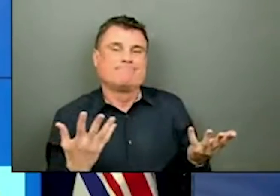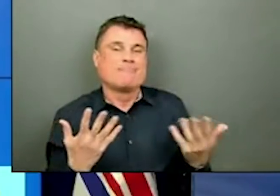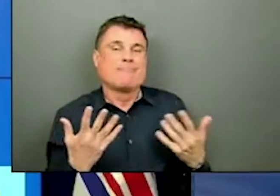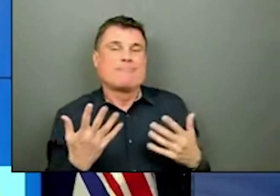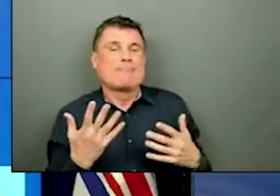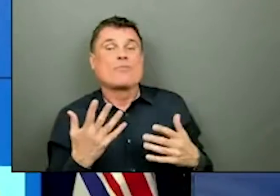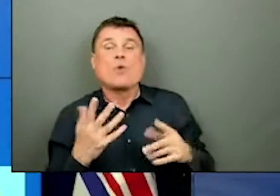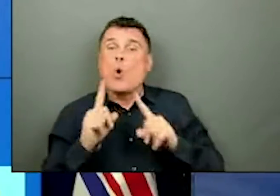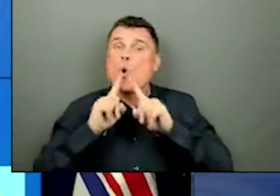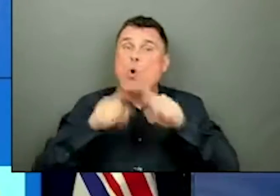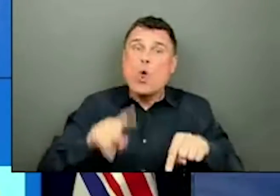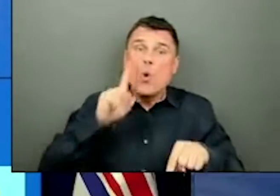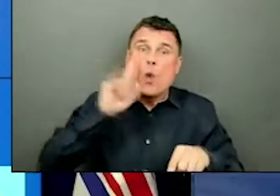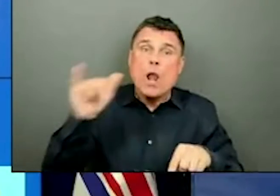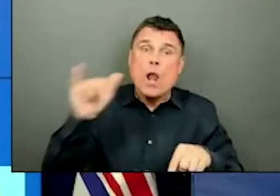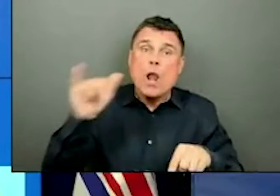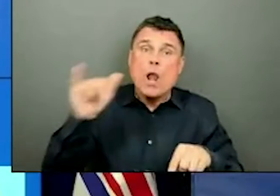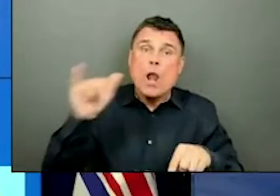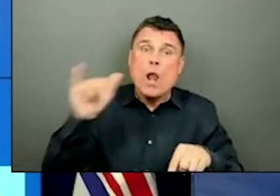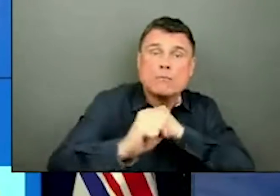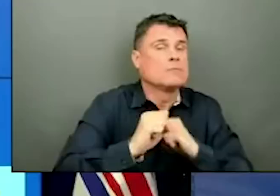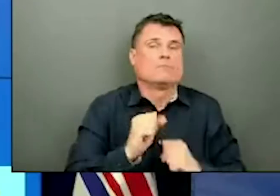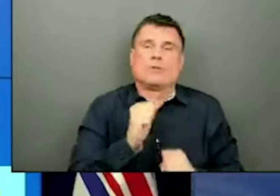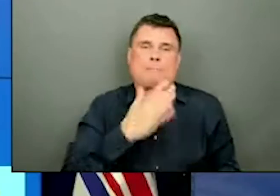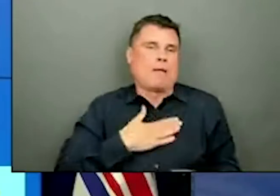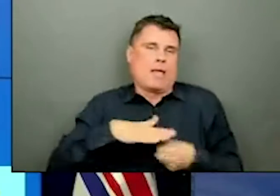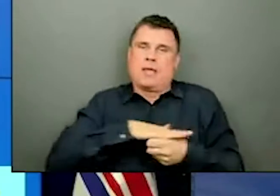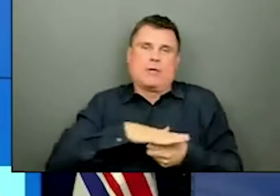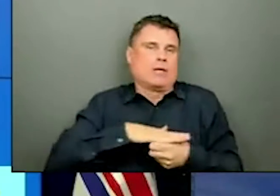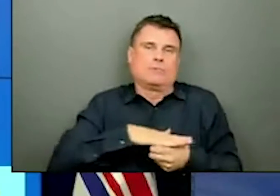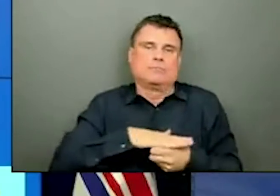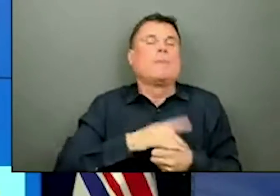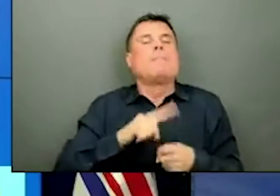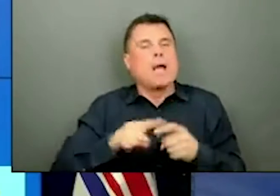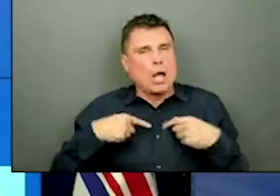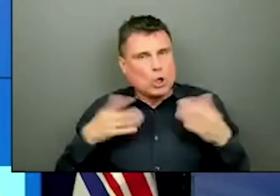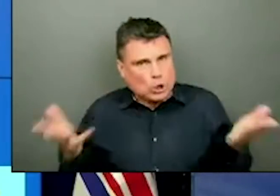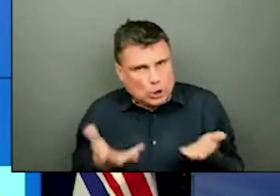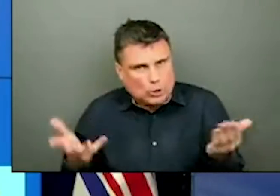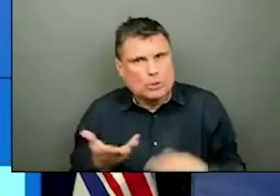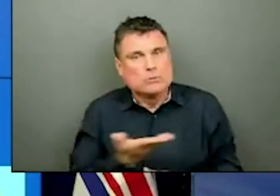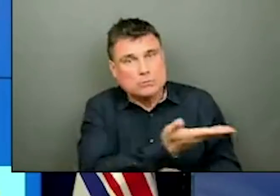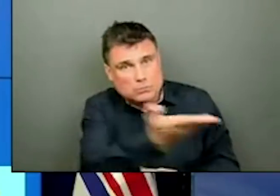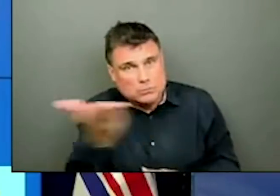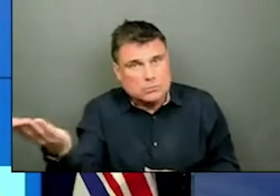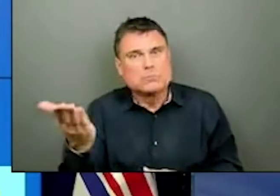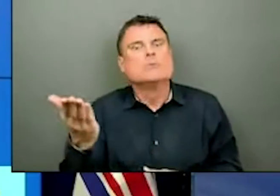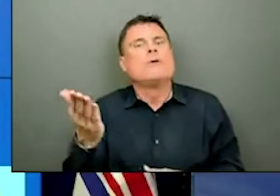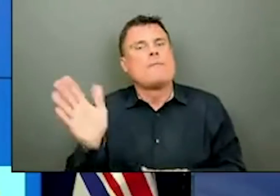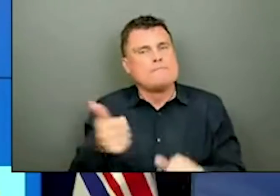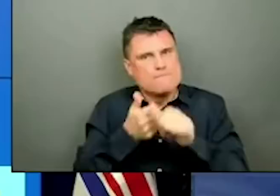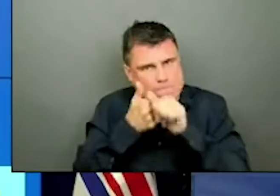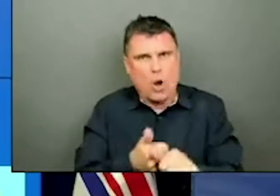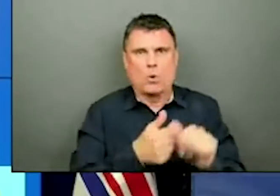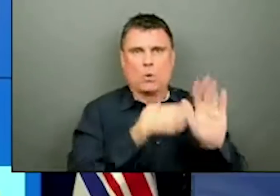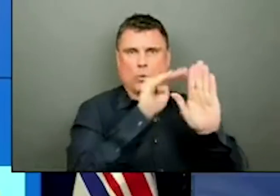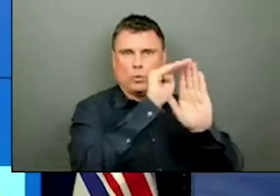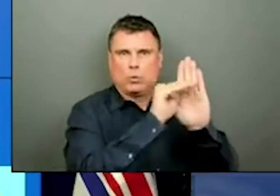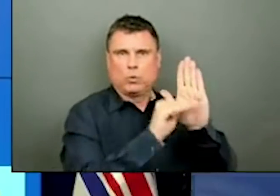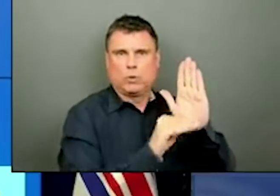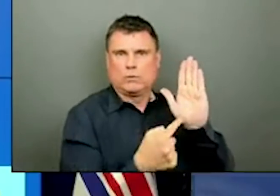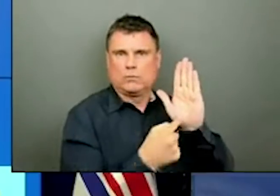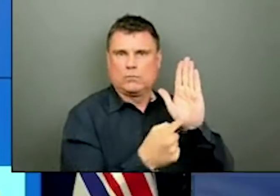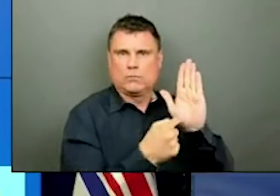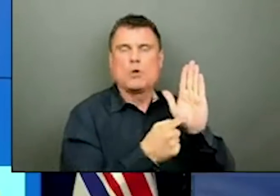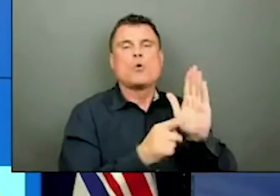my hands. I would just urge the public to do the right thing, follow the guidelines so that we can bend this curve. It's good